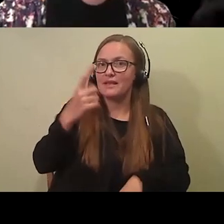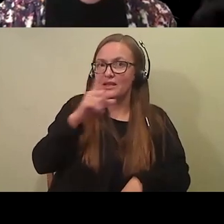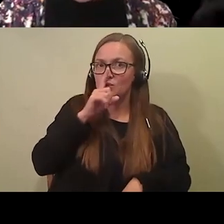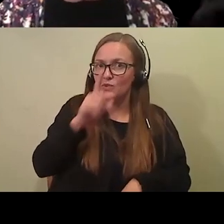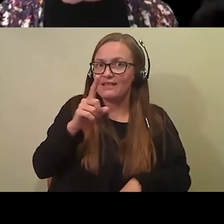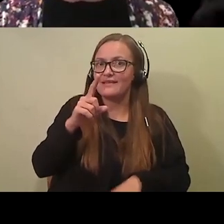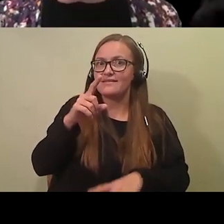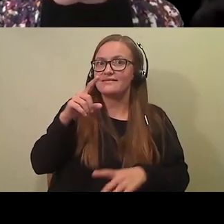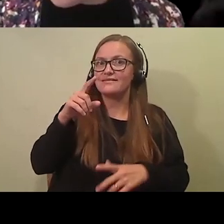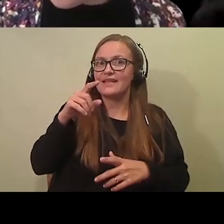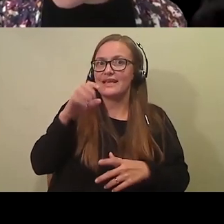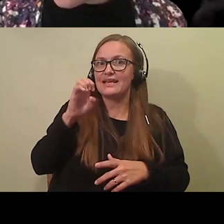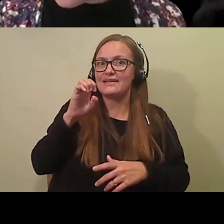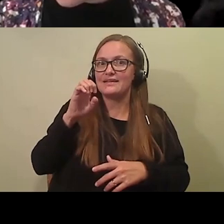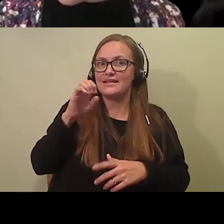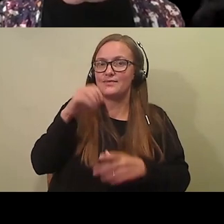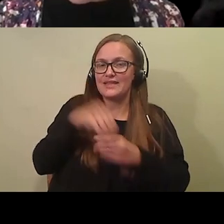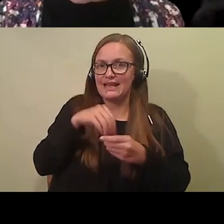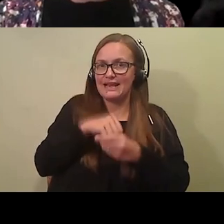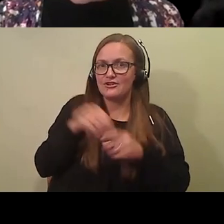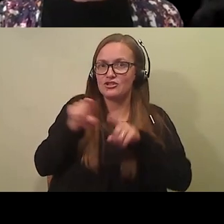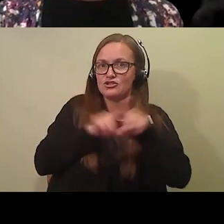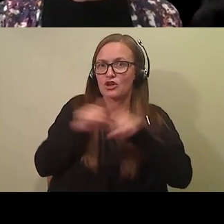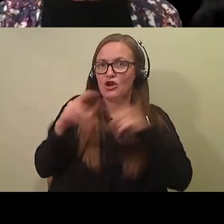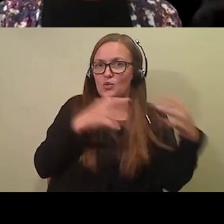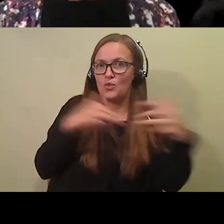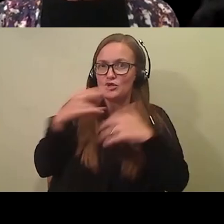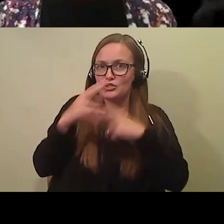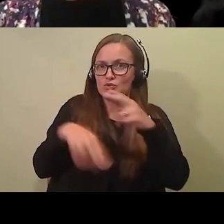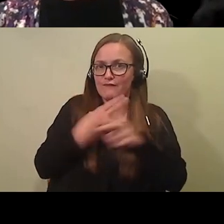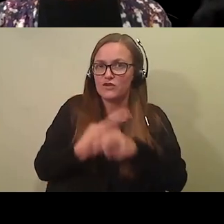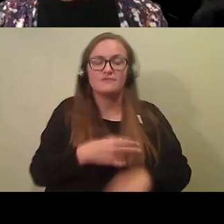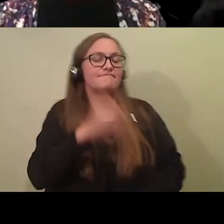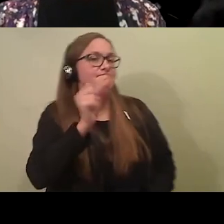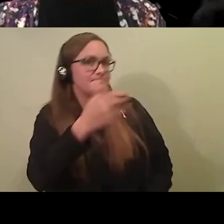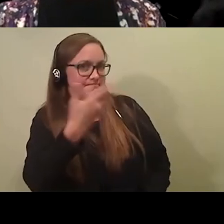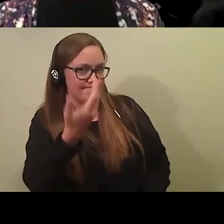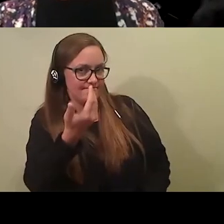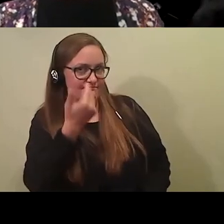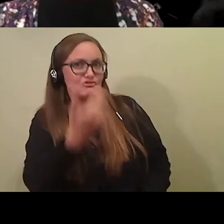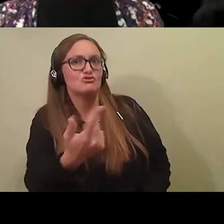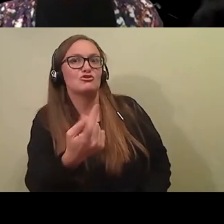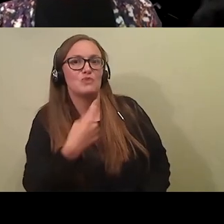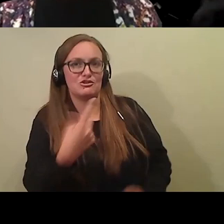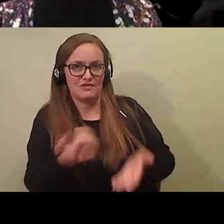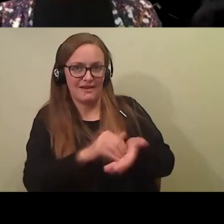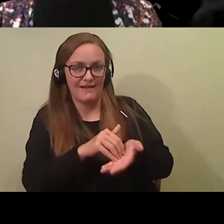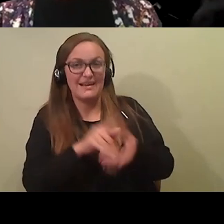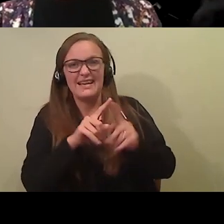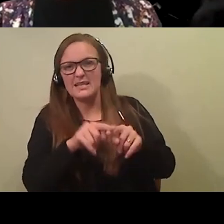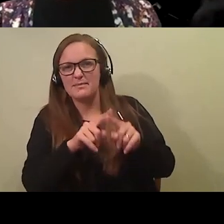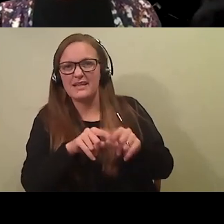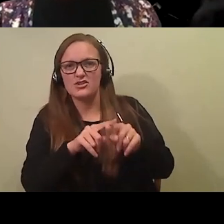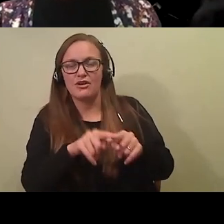Star Wars universe. Yeah, I think, once again, this is a really good question, and it depends on the application that we're looking at